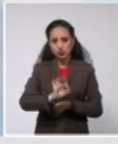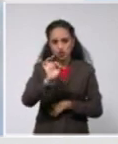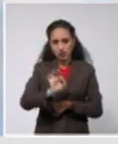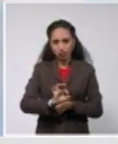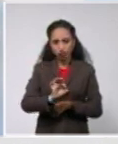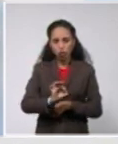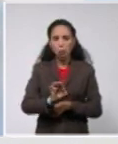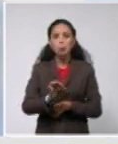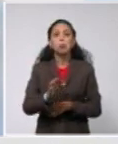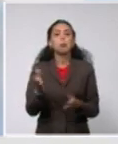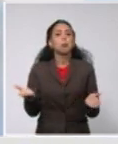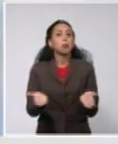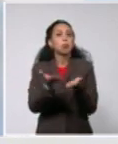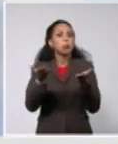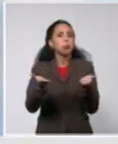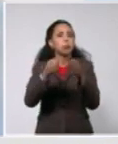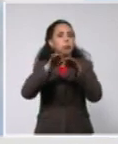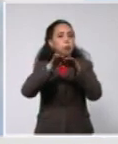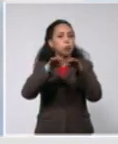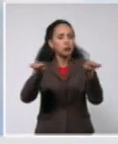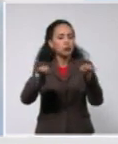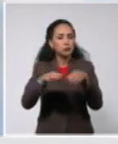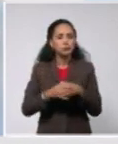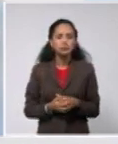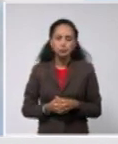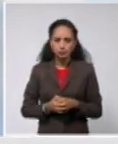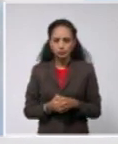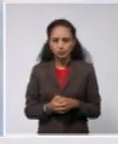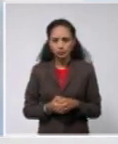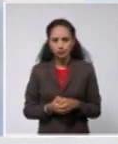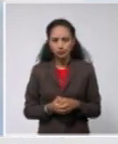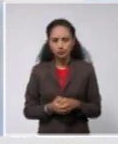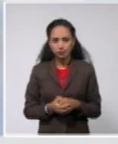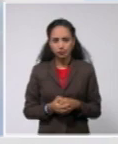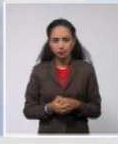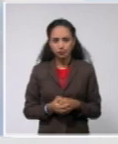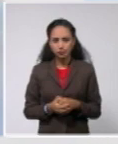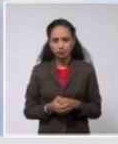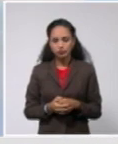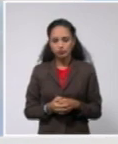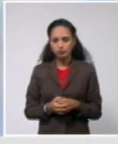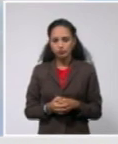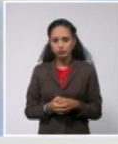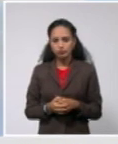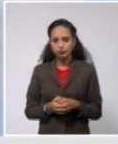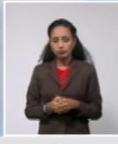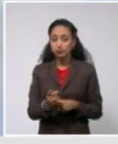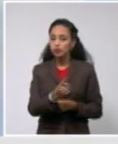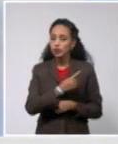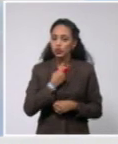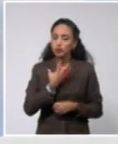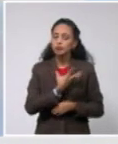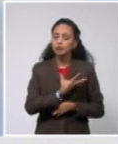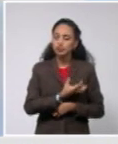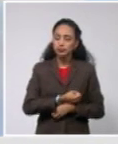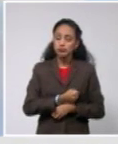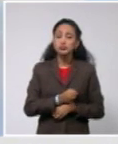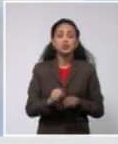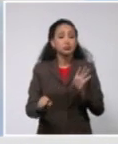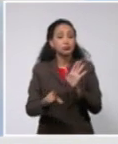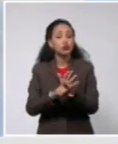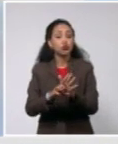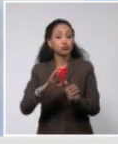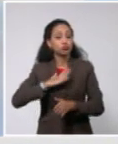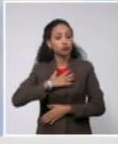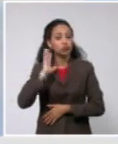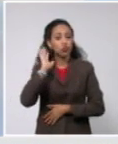Yesterday, 2 people died as a result of the virus, meaning that the COVID-19 death toll on the island